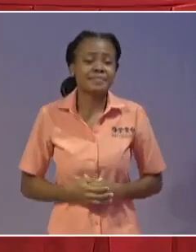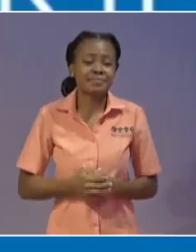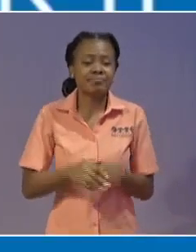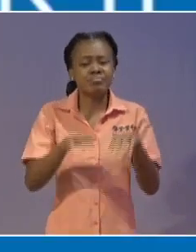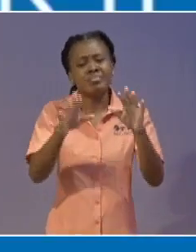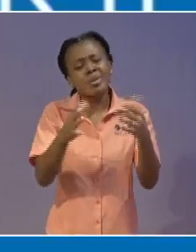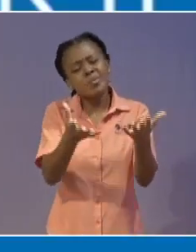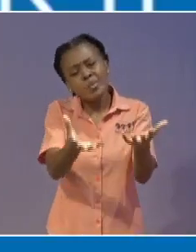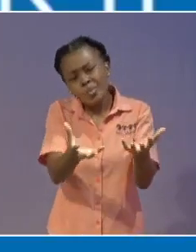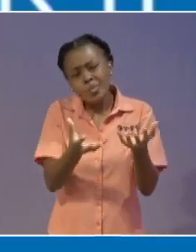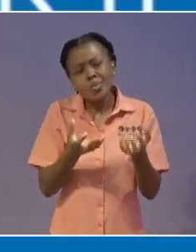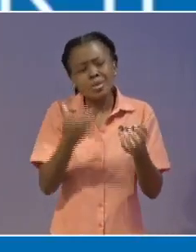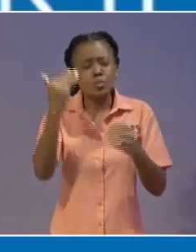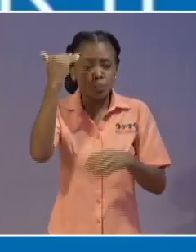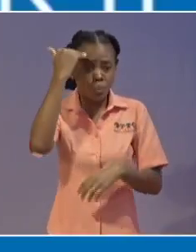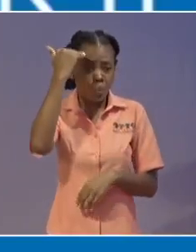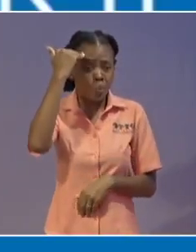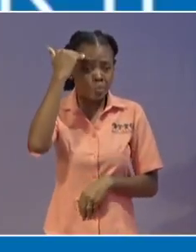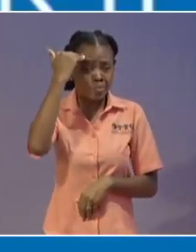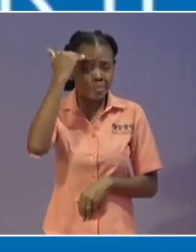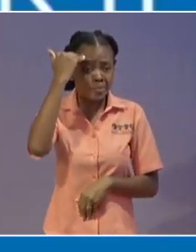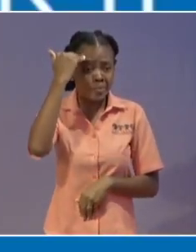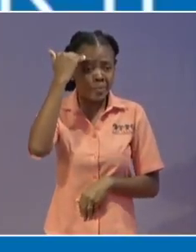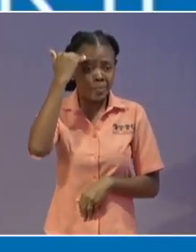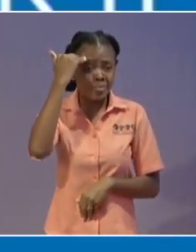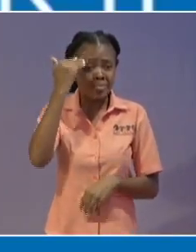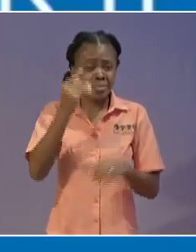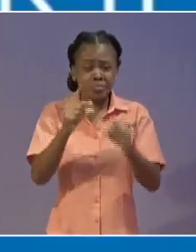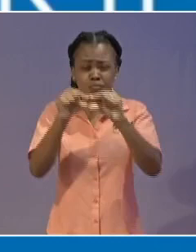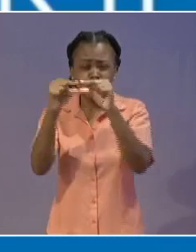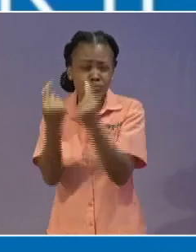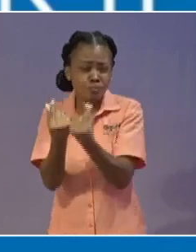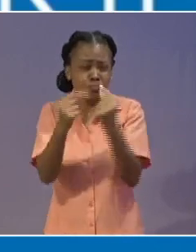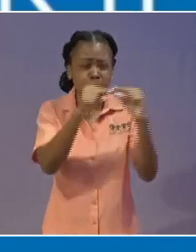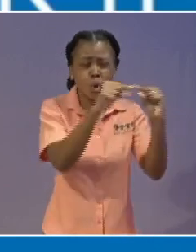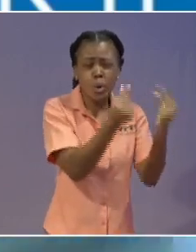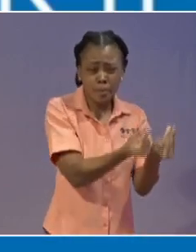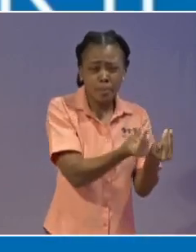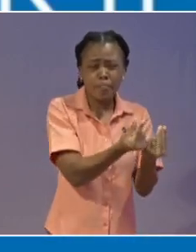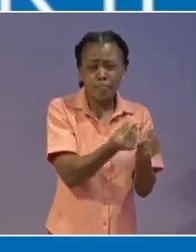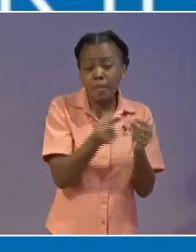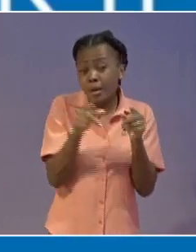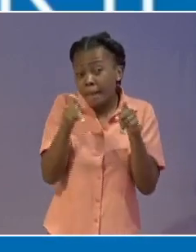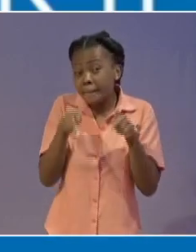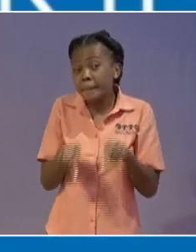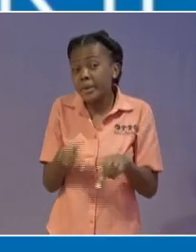about the categories of the people who are passed with the COVID or